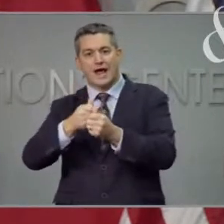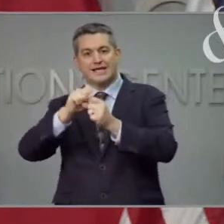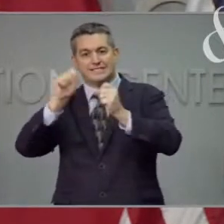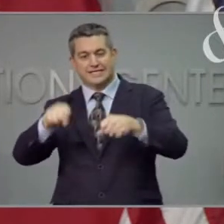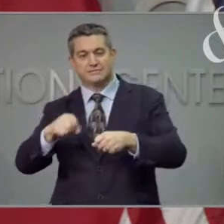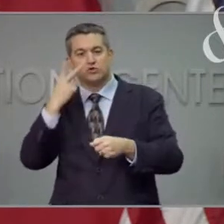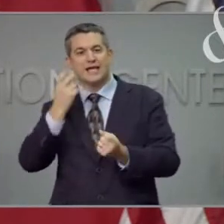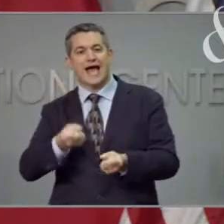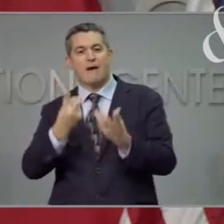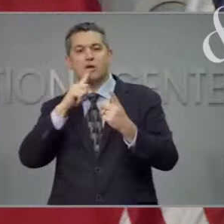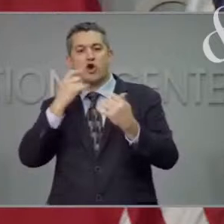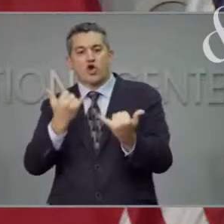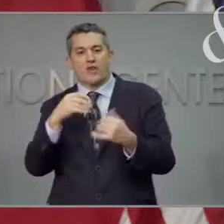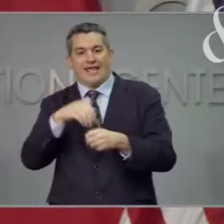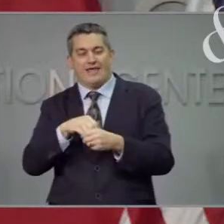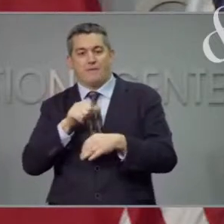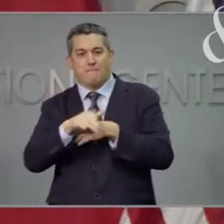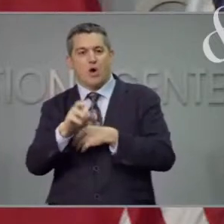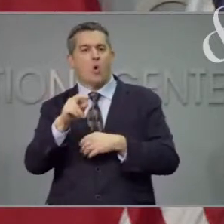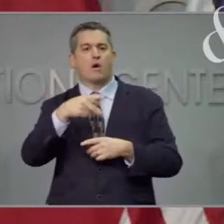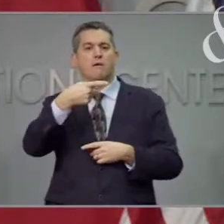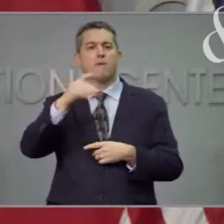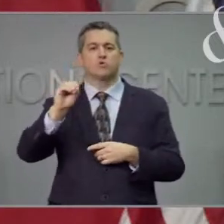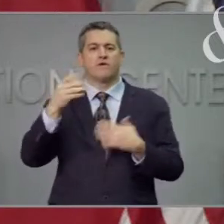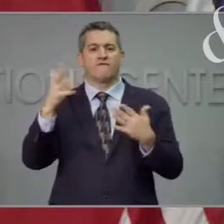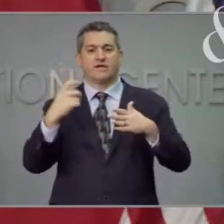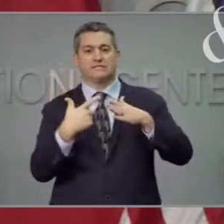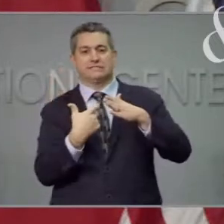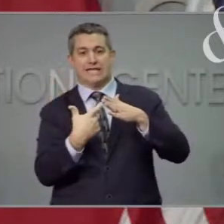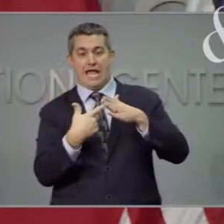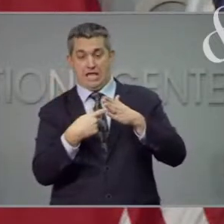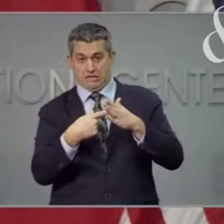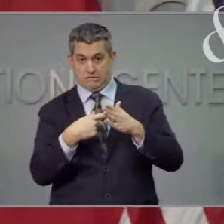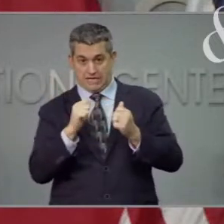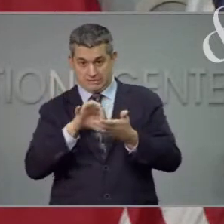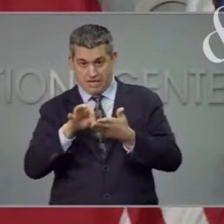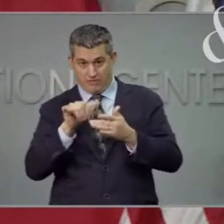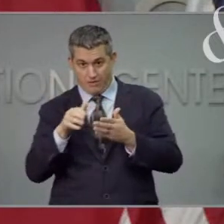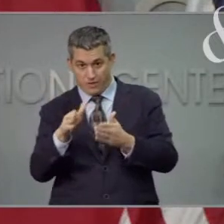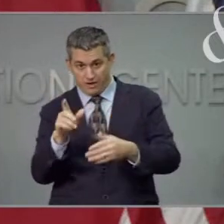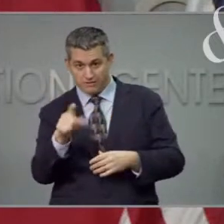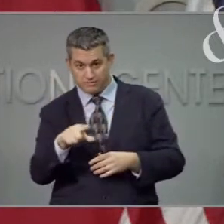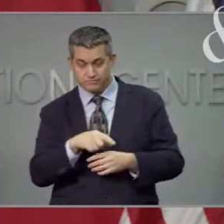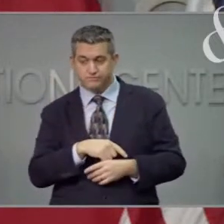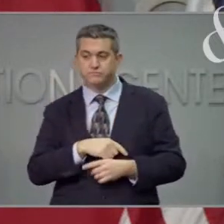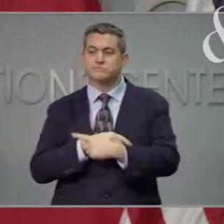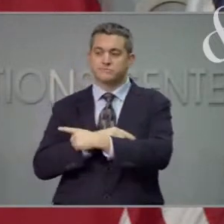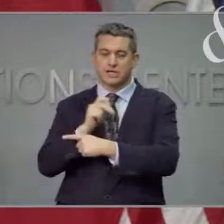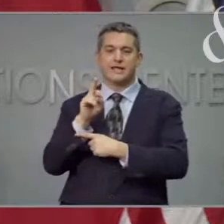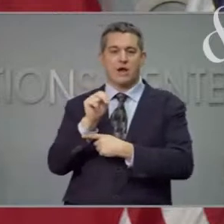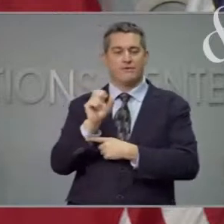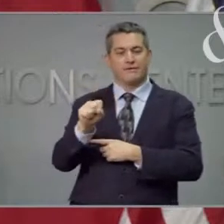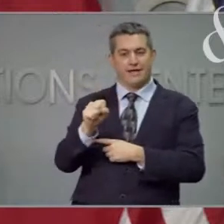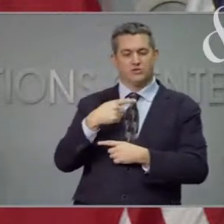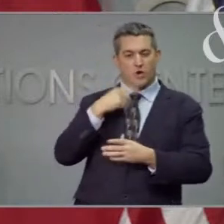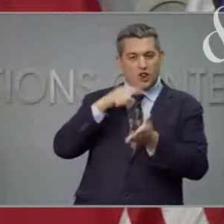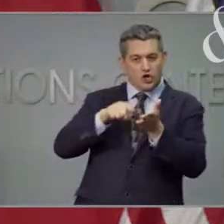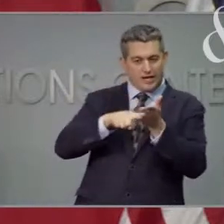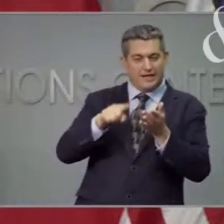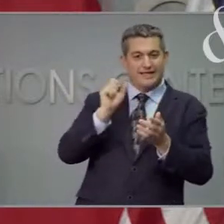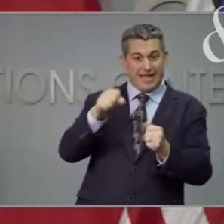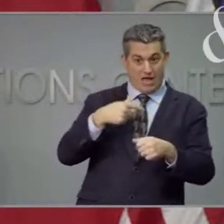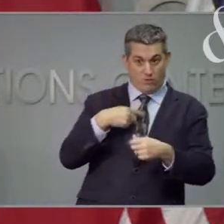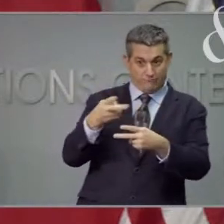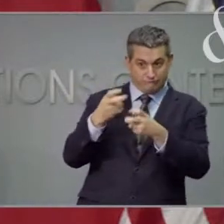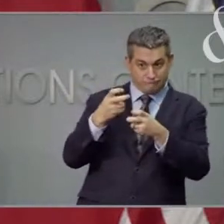in the mail or have been scanned in by the Postal Service? Thank you. We are looking into whether that is a number that